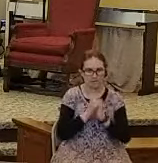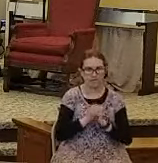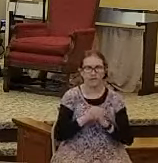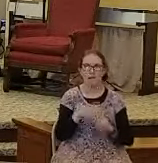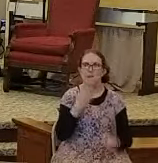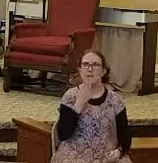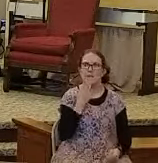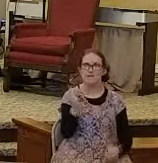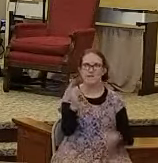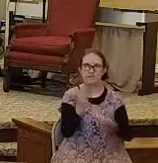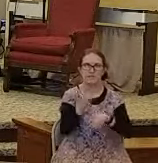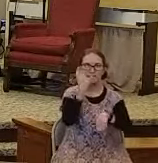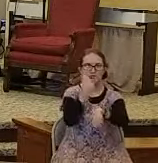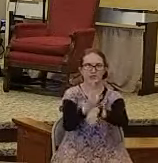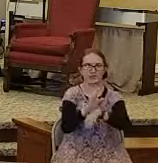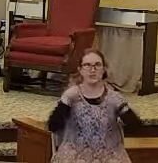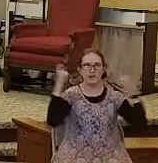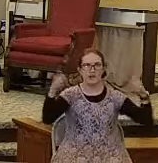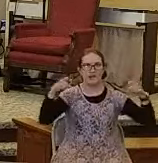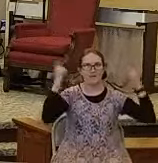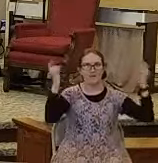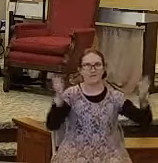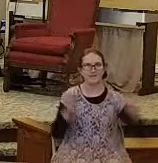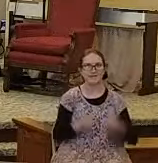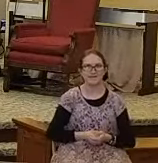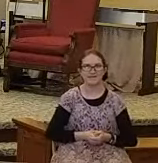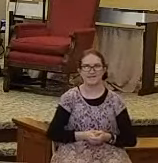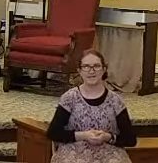I'm so thankful tonight, church. Hallelujah.